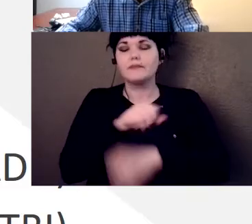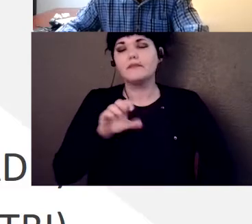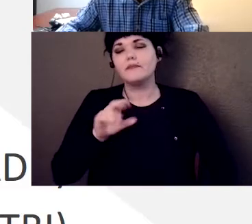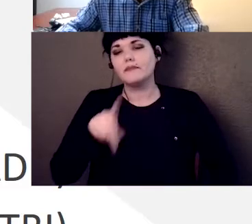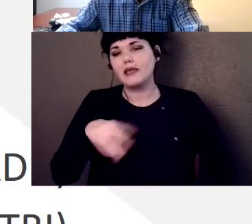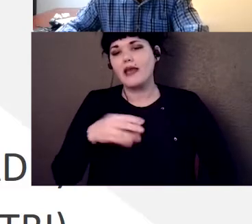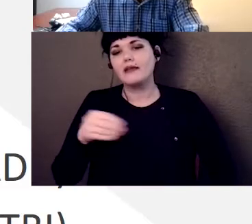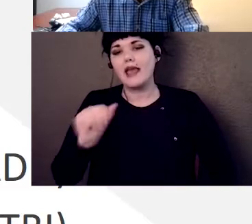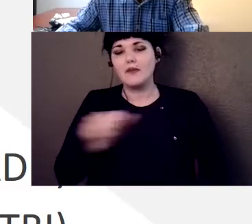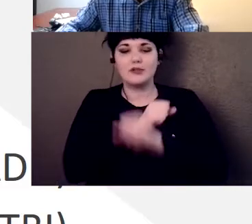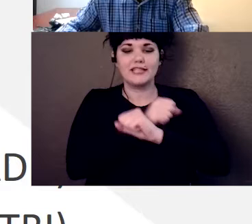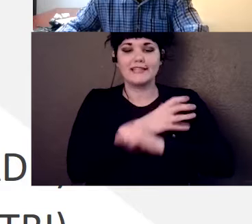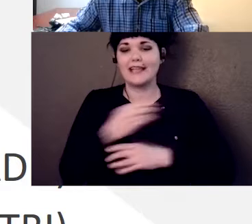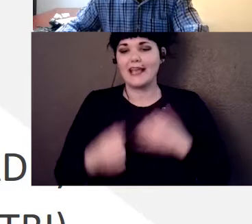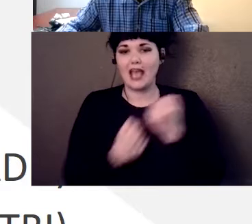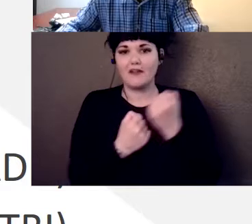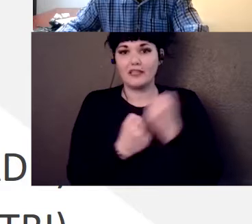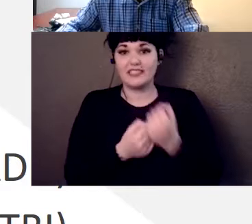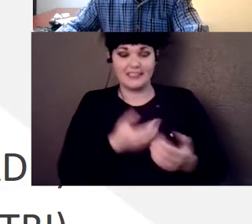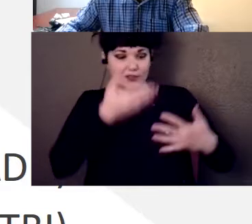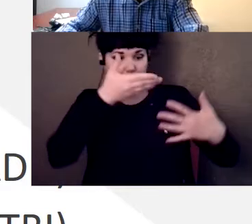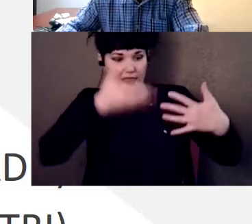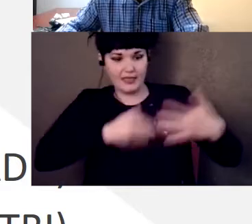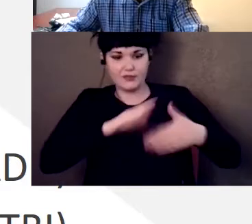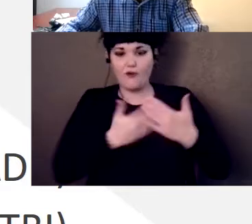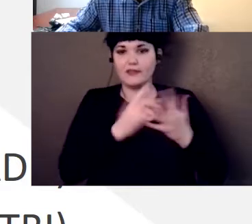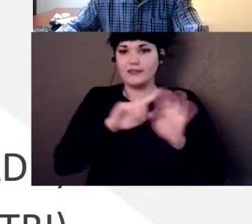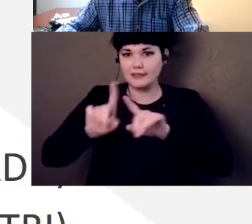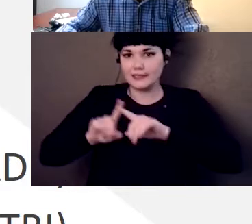the individuals and all the different services that we provide.